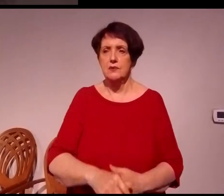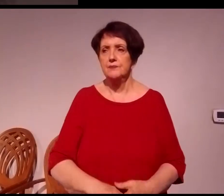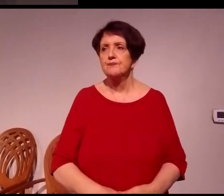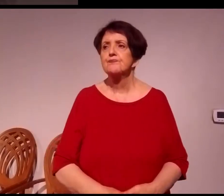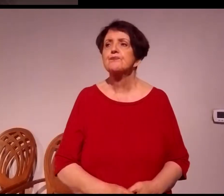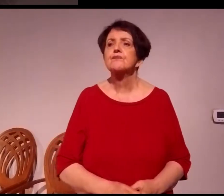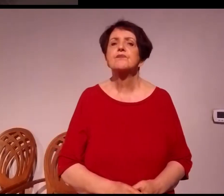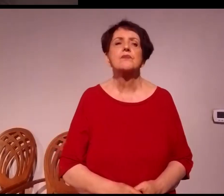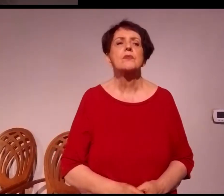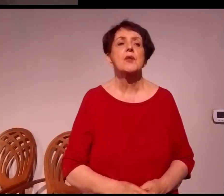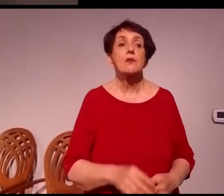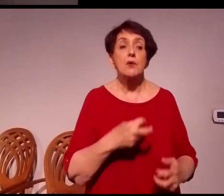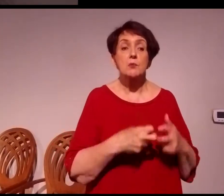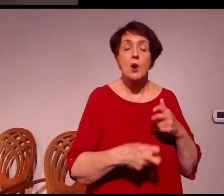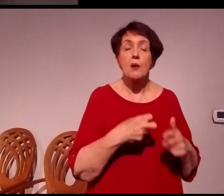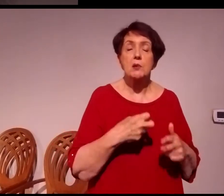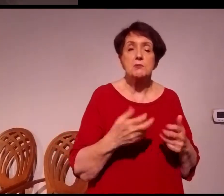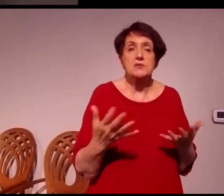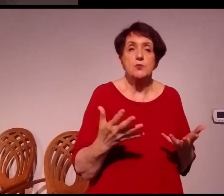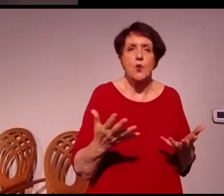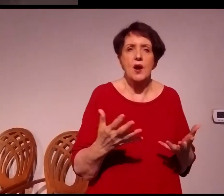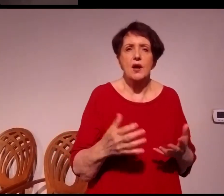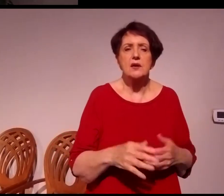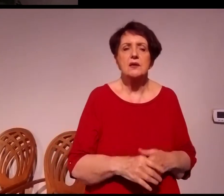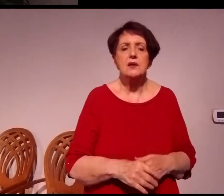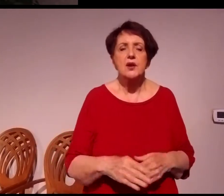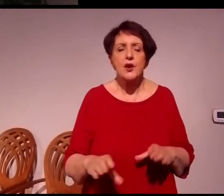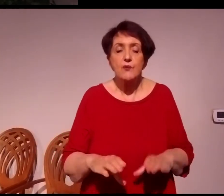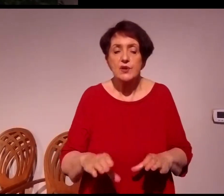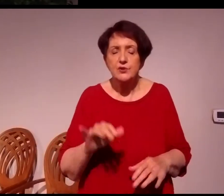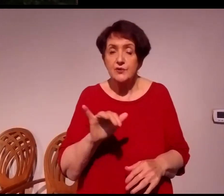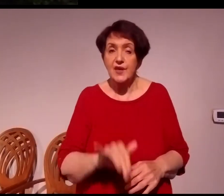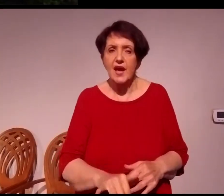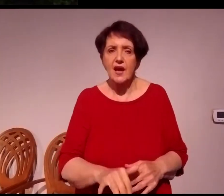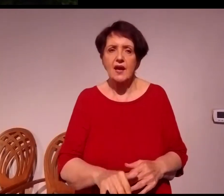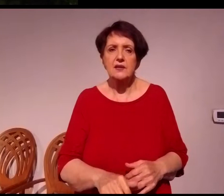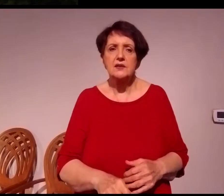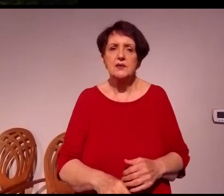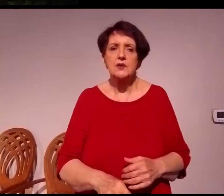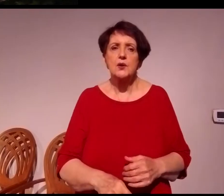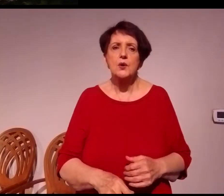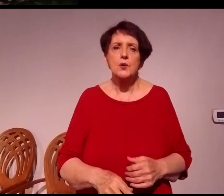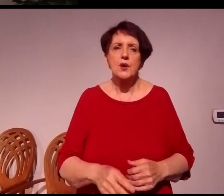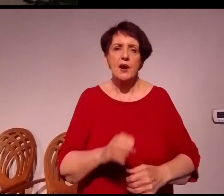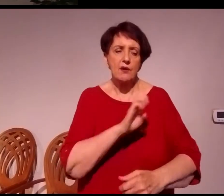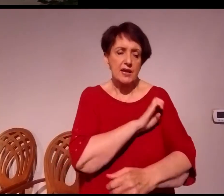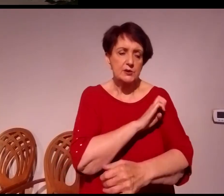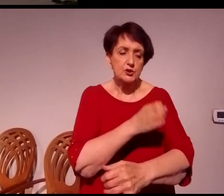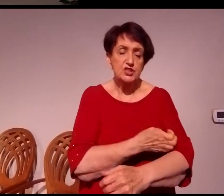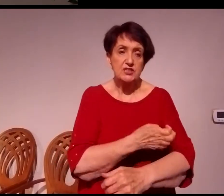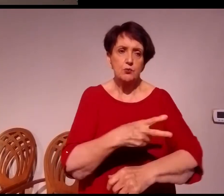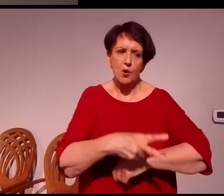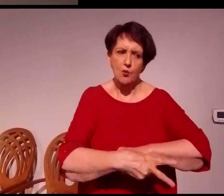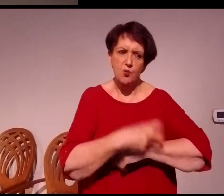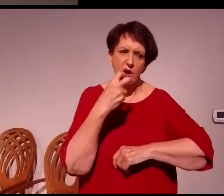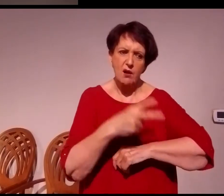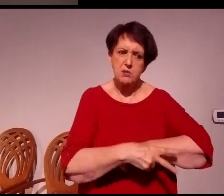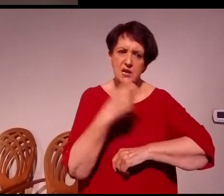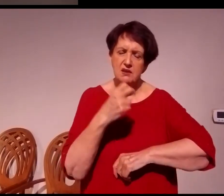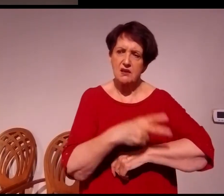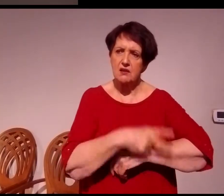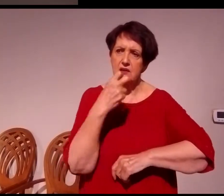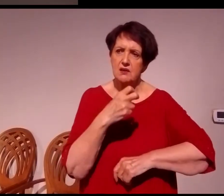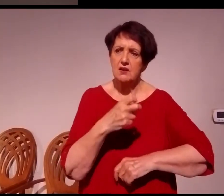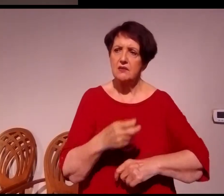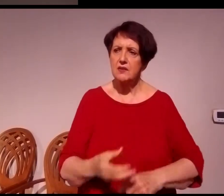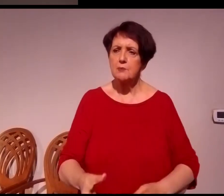But the problem is, of course, when we do this, is we are robbing ourselves of the very energy that we need and the very power that we need to